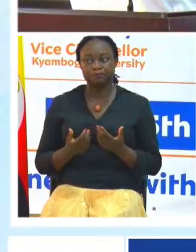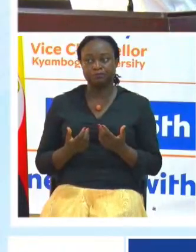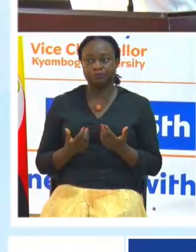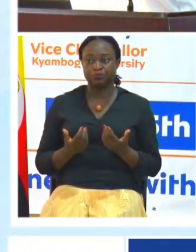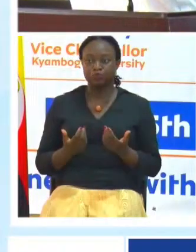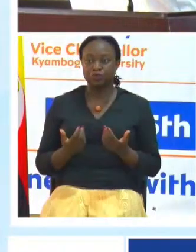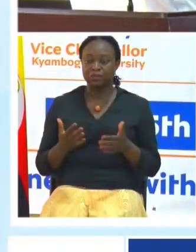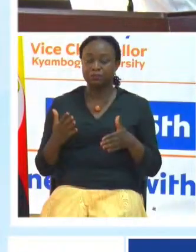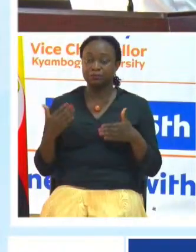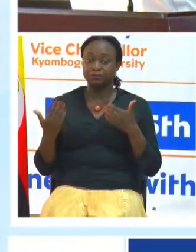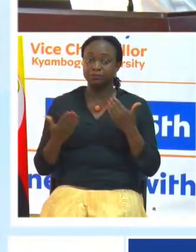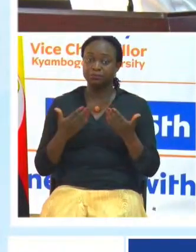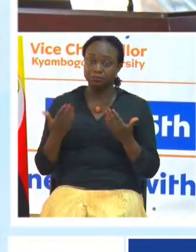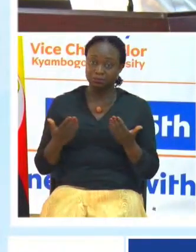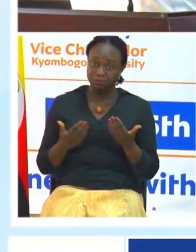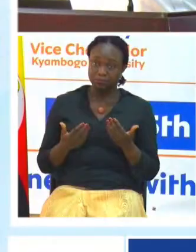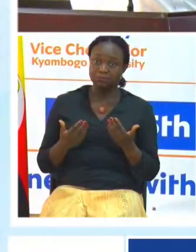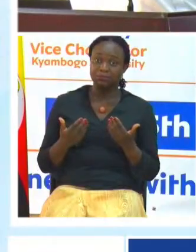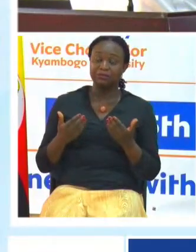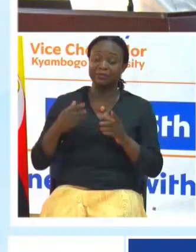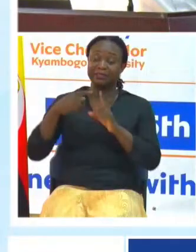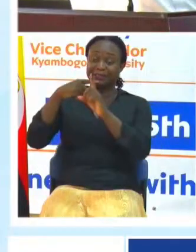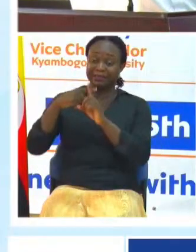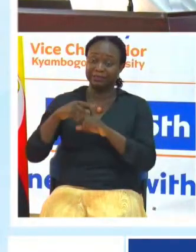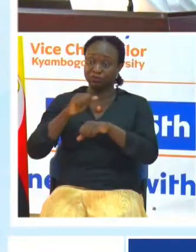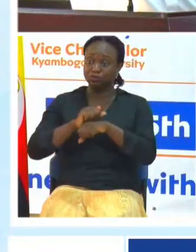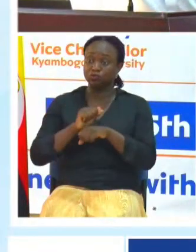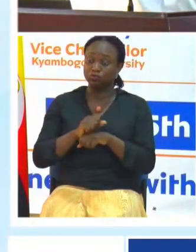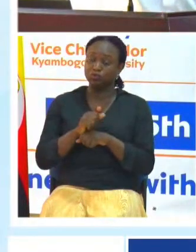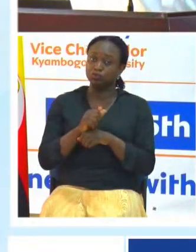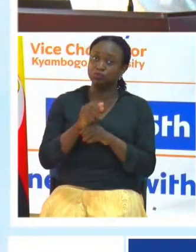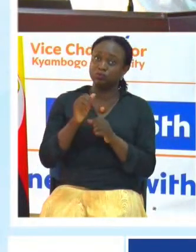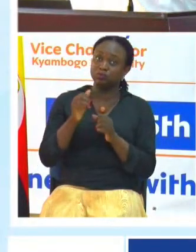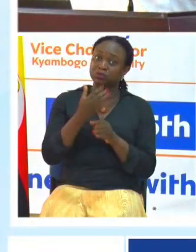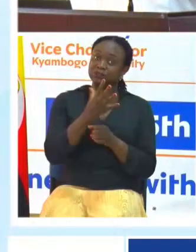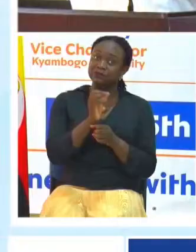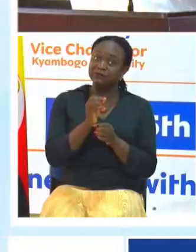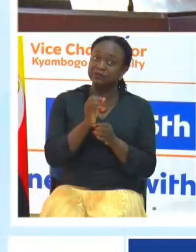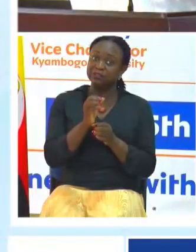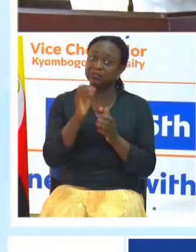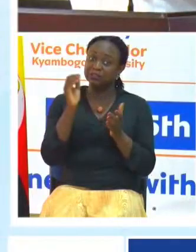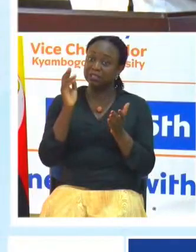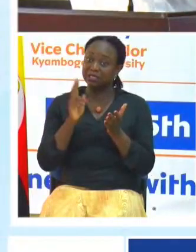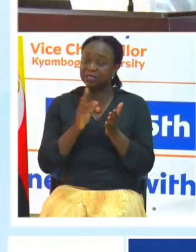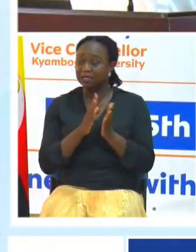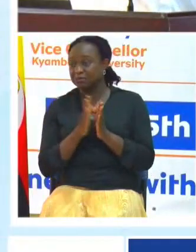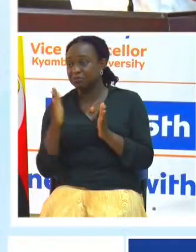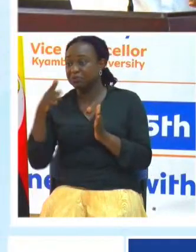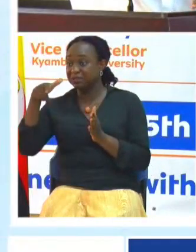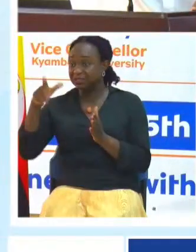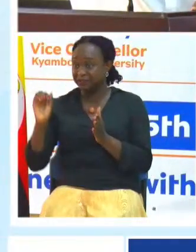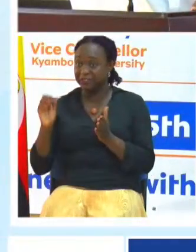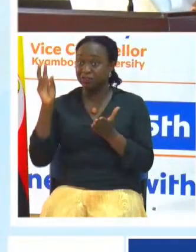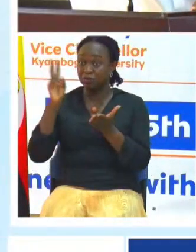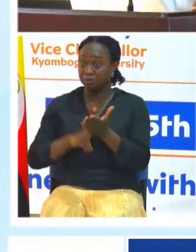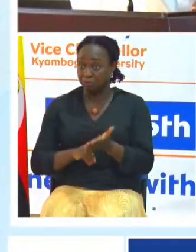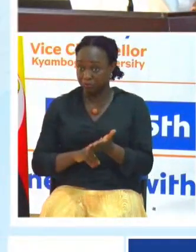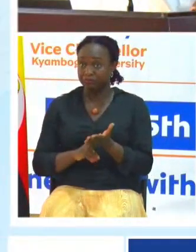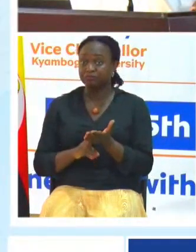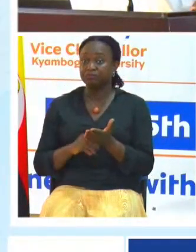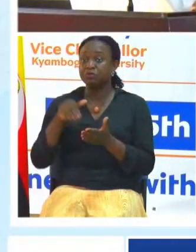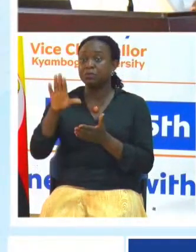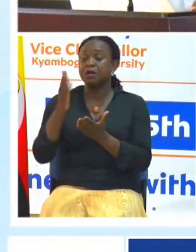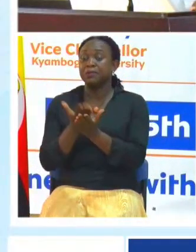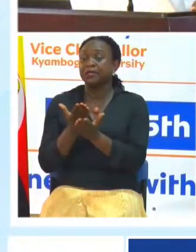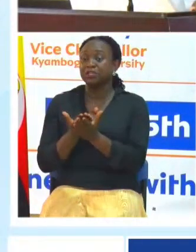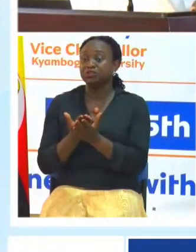a target school can be on 2 things actually. 50% acceptance rate to 70% acceptance rate.